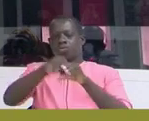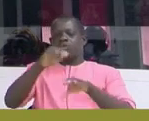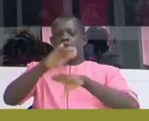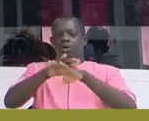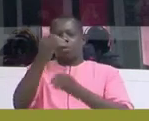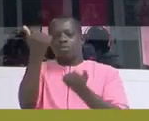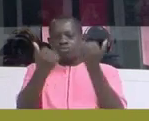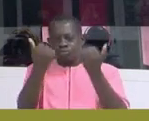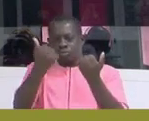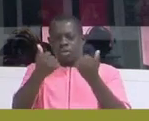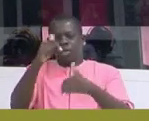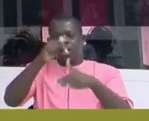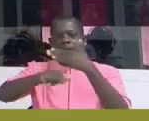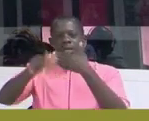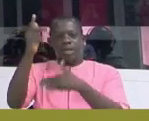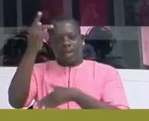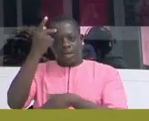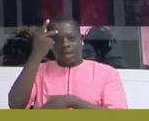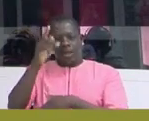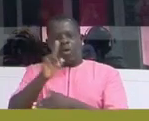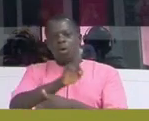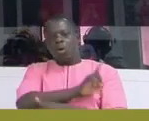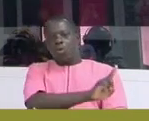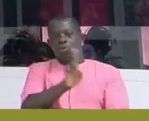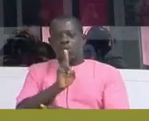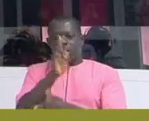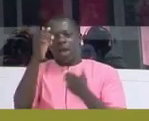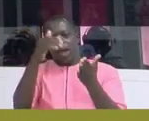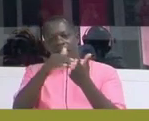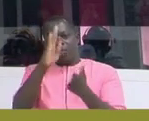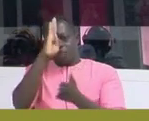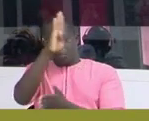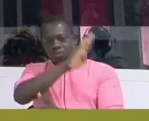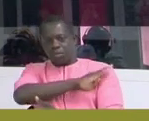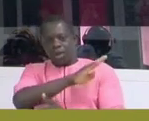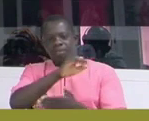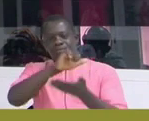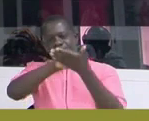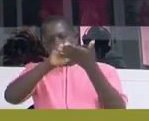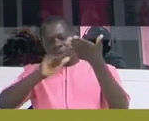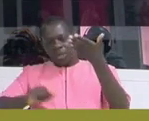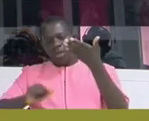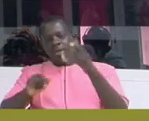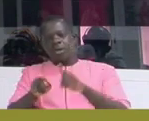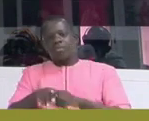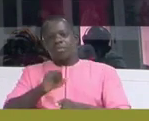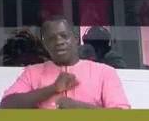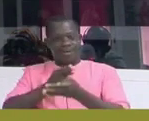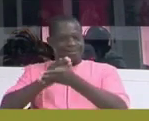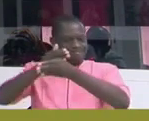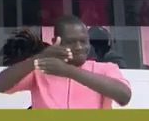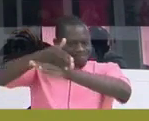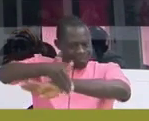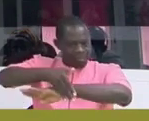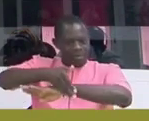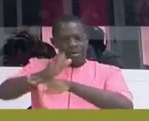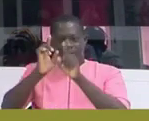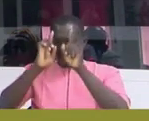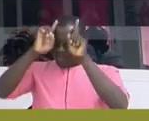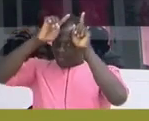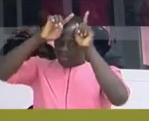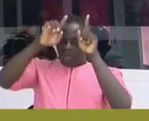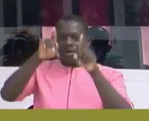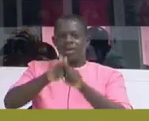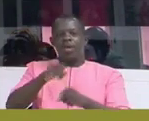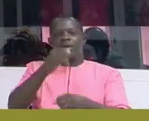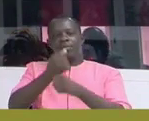it. We put that into a vehicle in Canelai. We arrived at Bam. We brought it down.